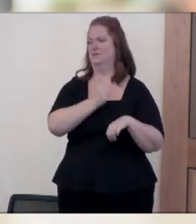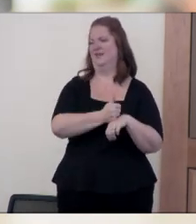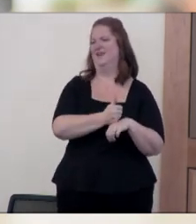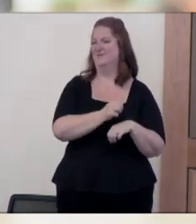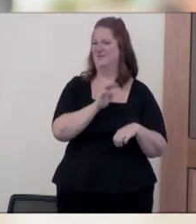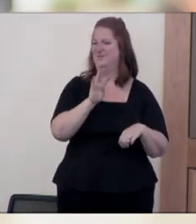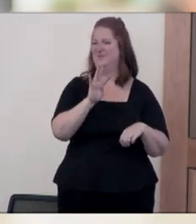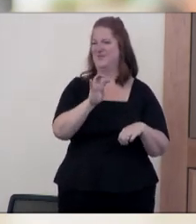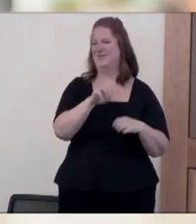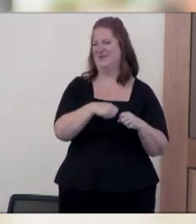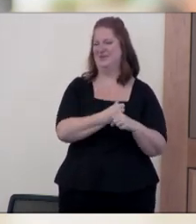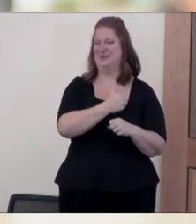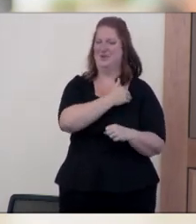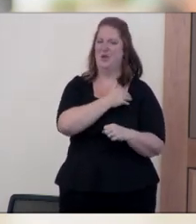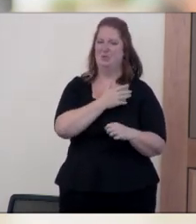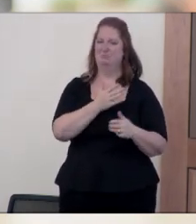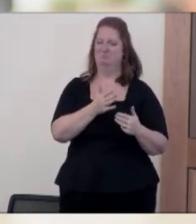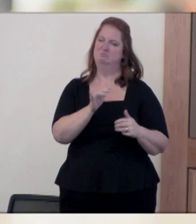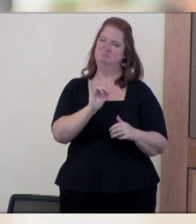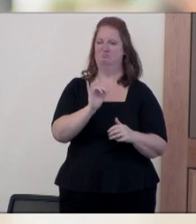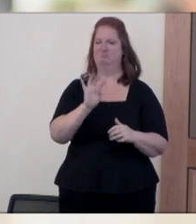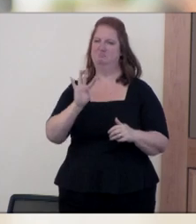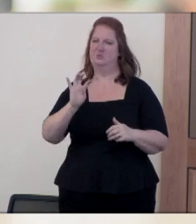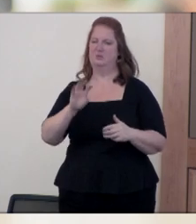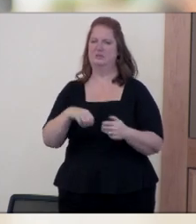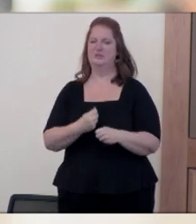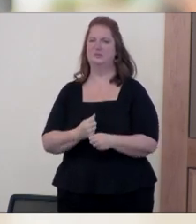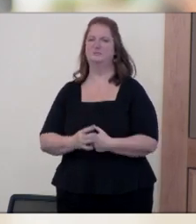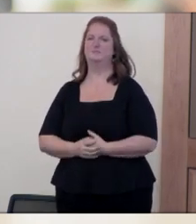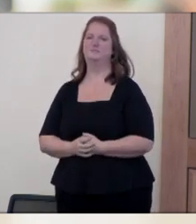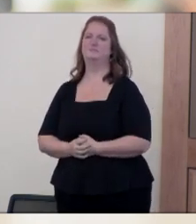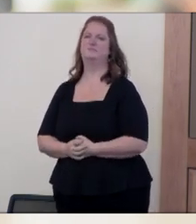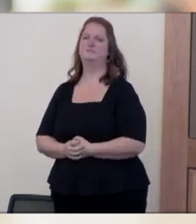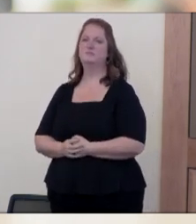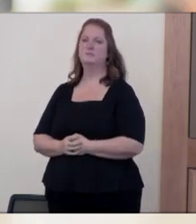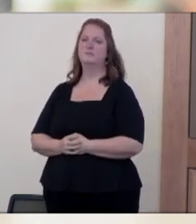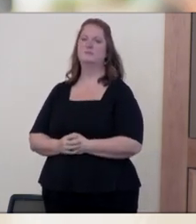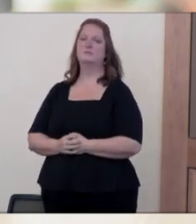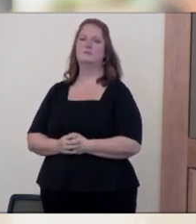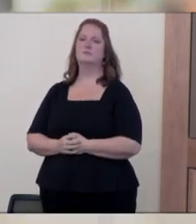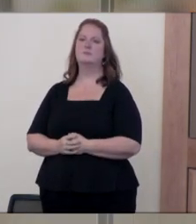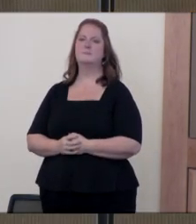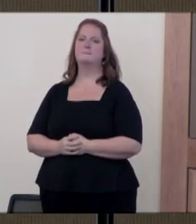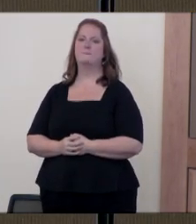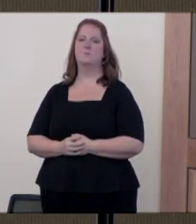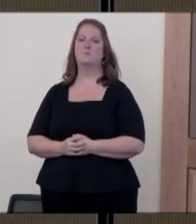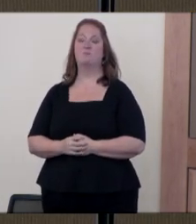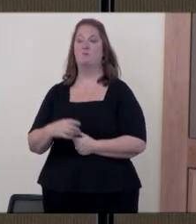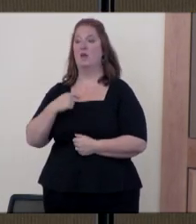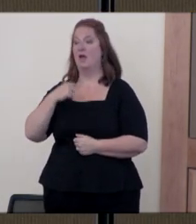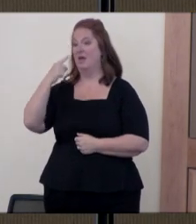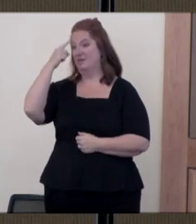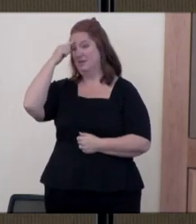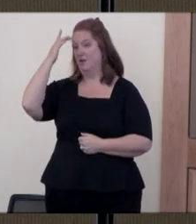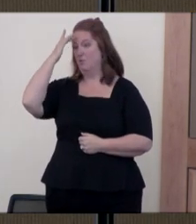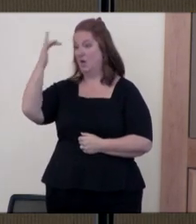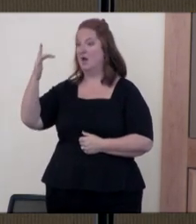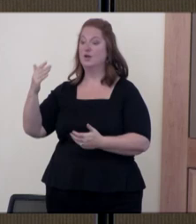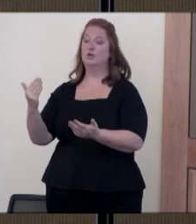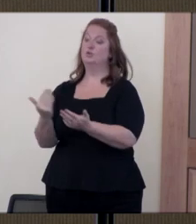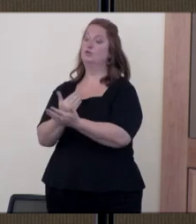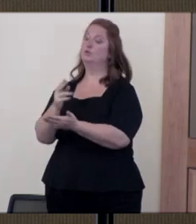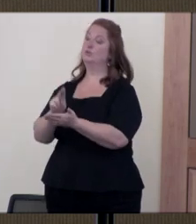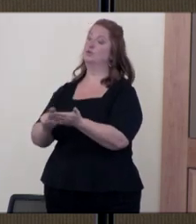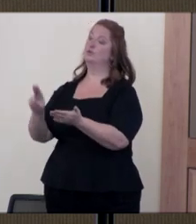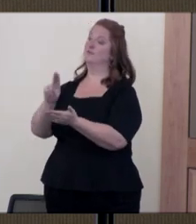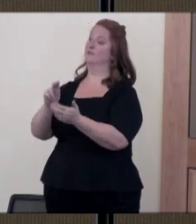anyway. So, I actually think it's because newer universities that came along, they